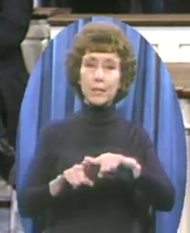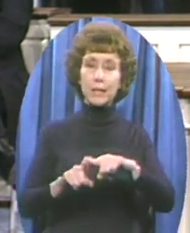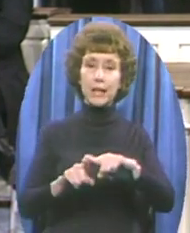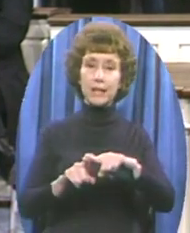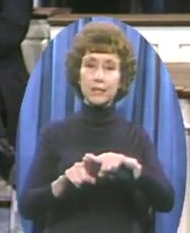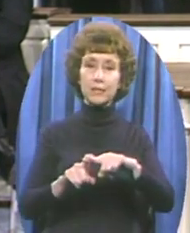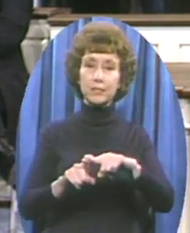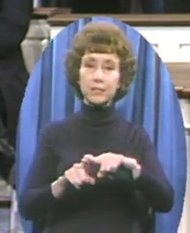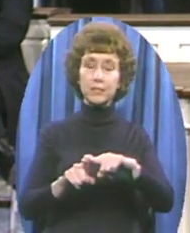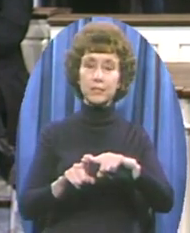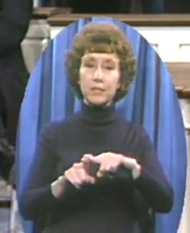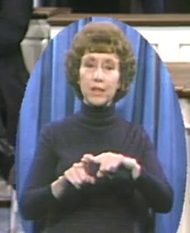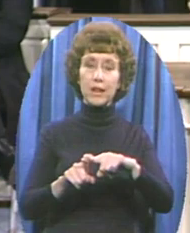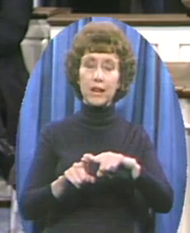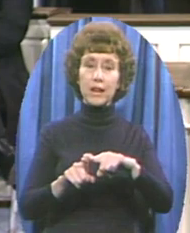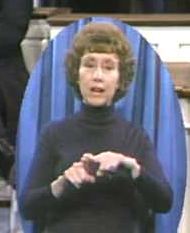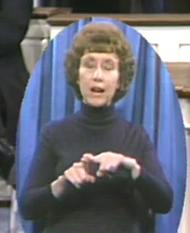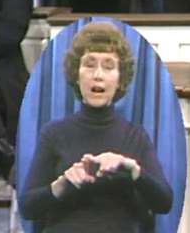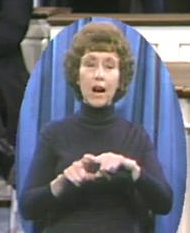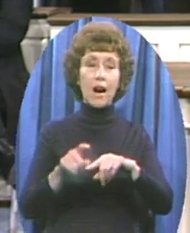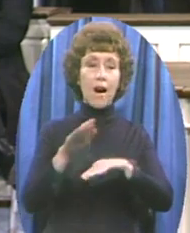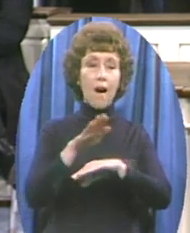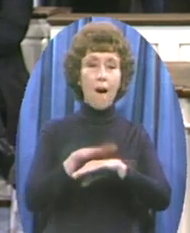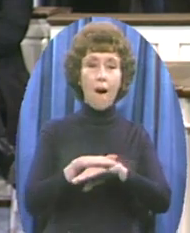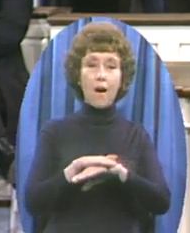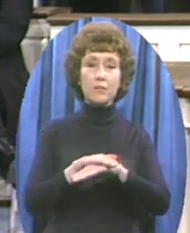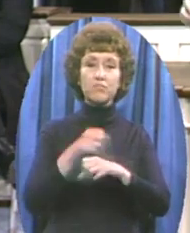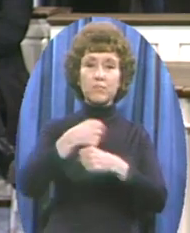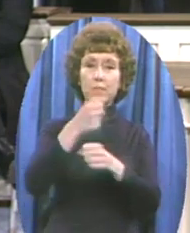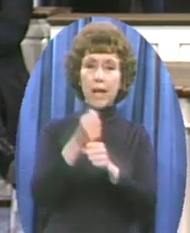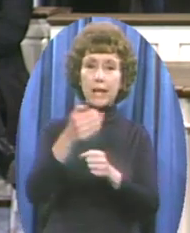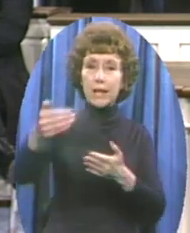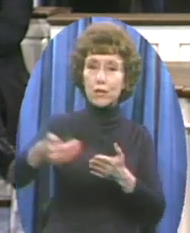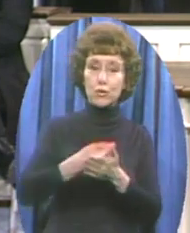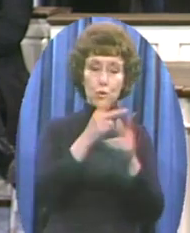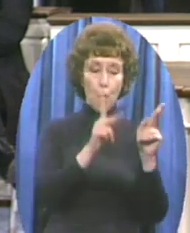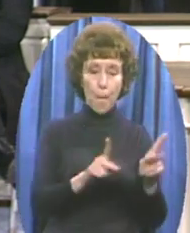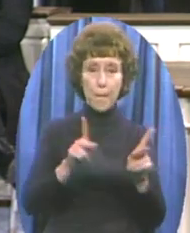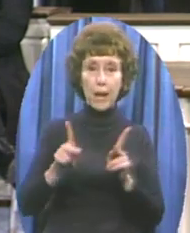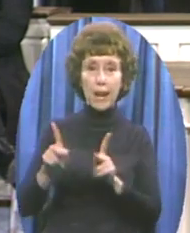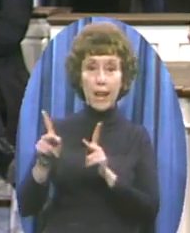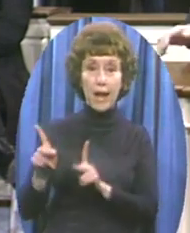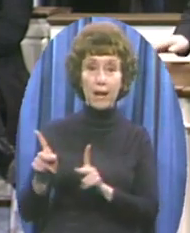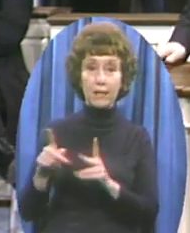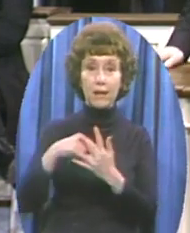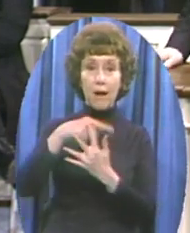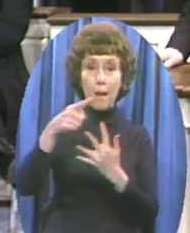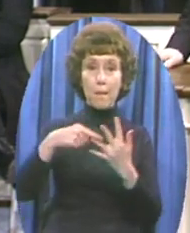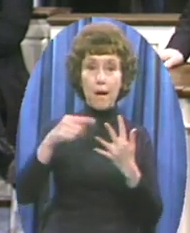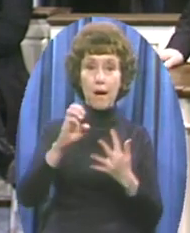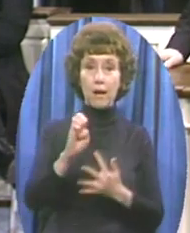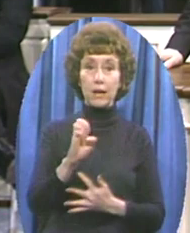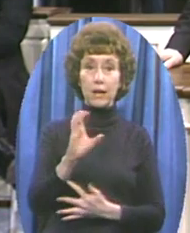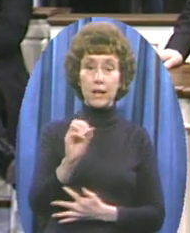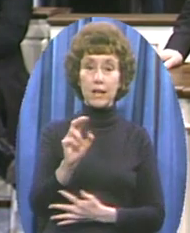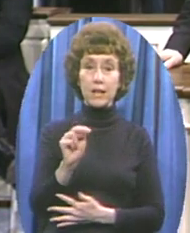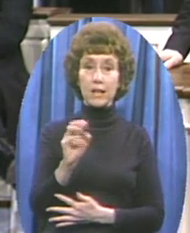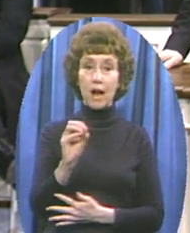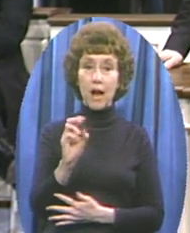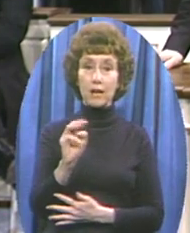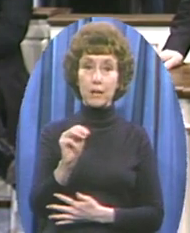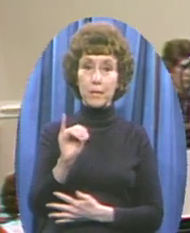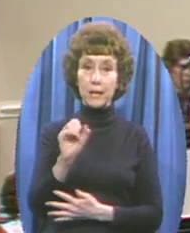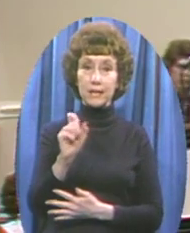exist or does not consist of putting together a new plan among economists and those who are interested in conserving